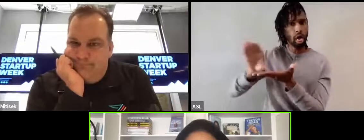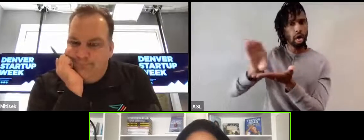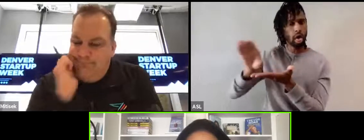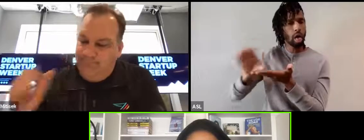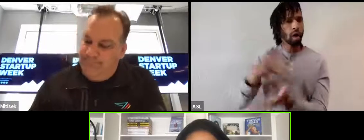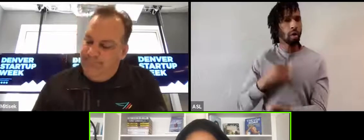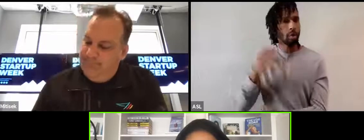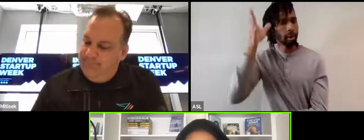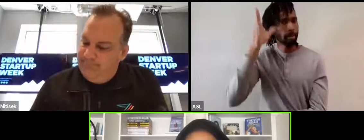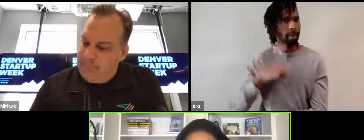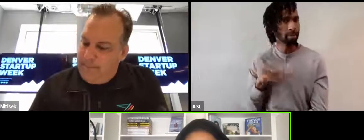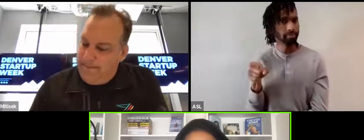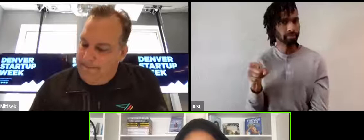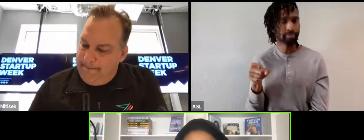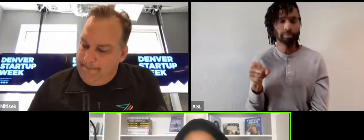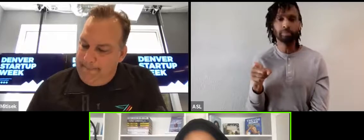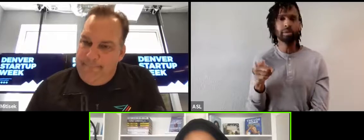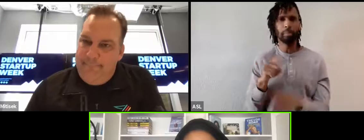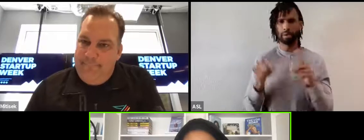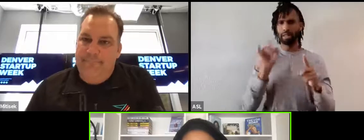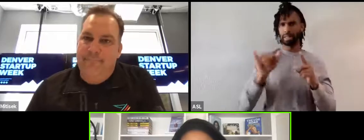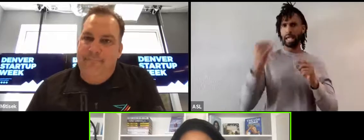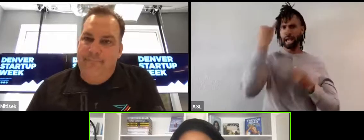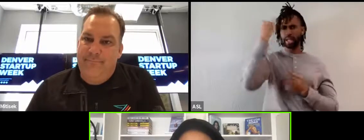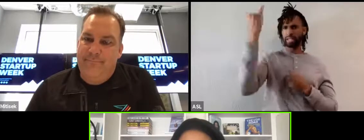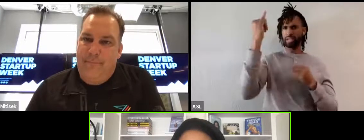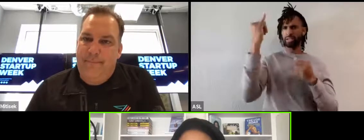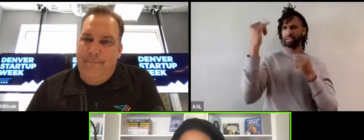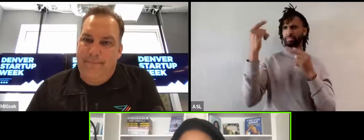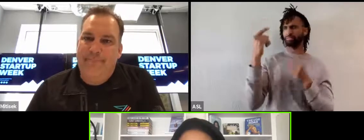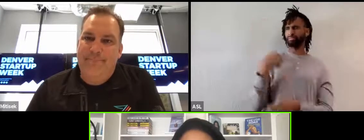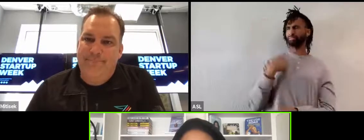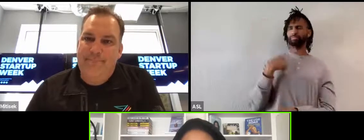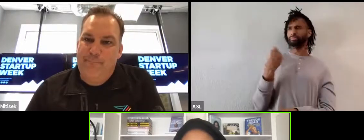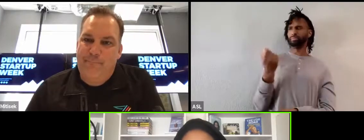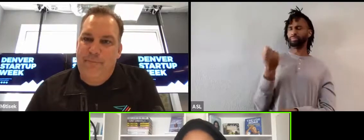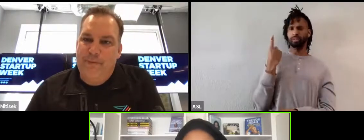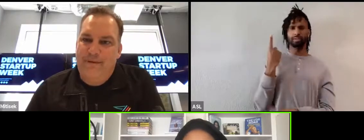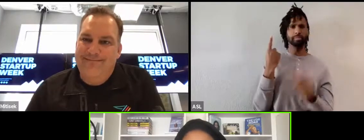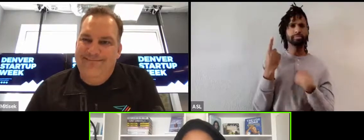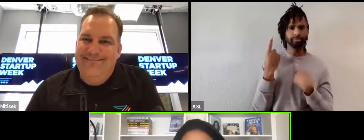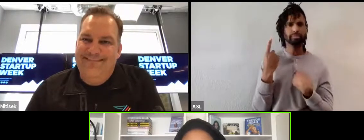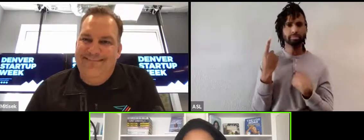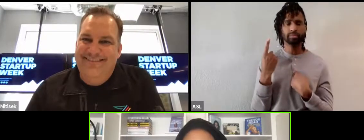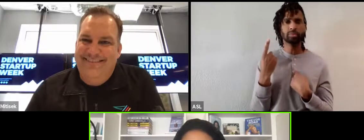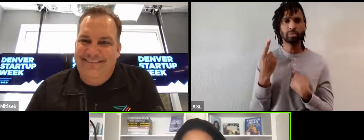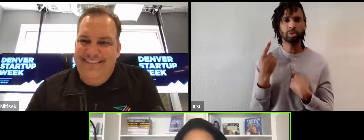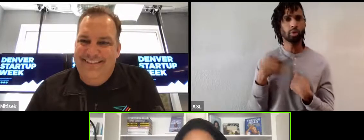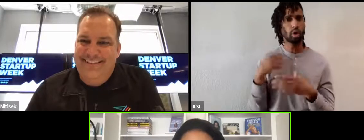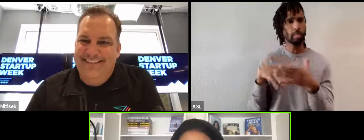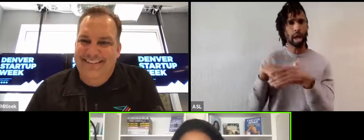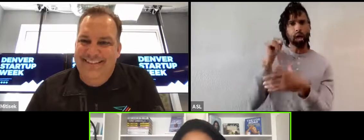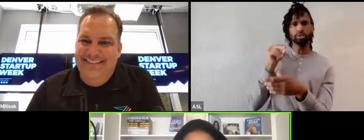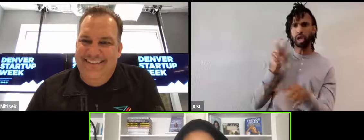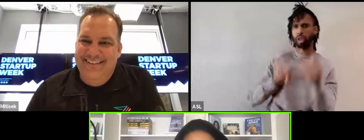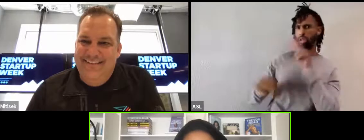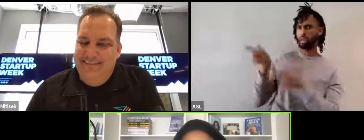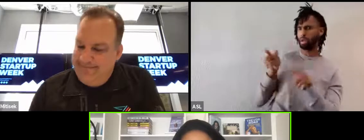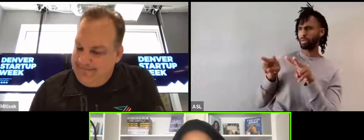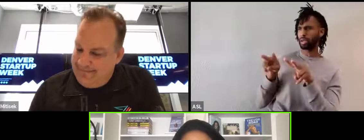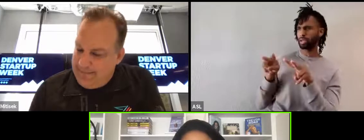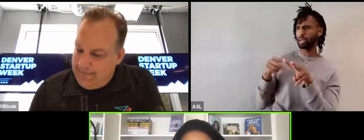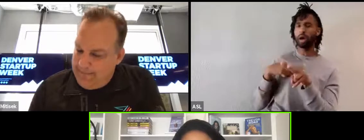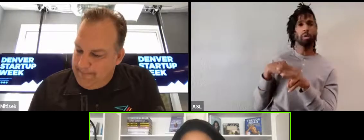it just didn't make any logical sense to me. And so as an outsider observer, I